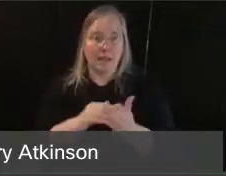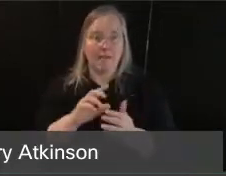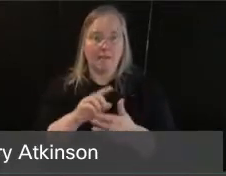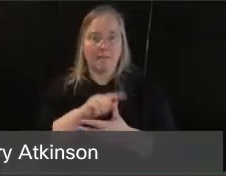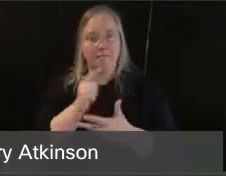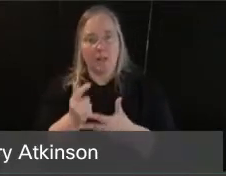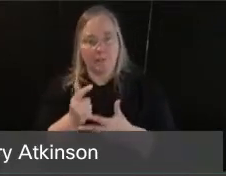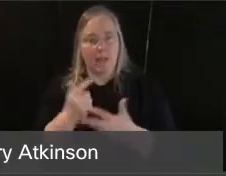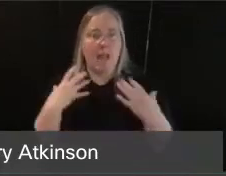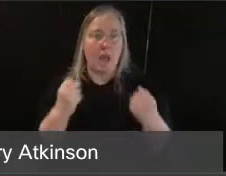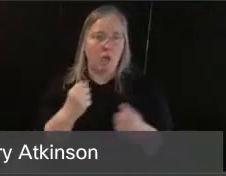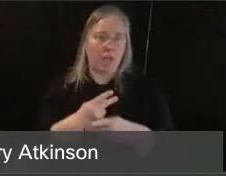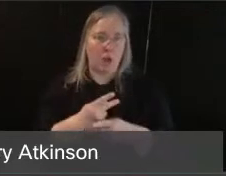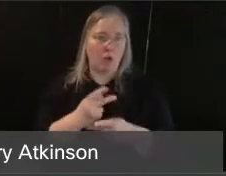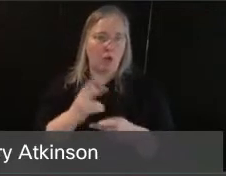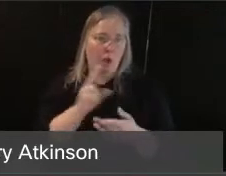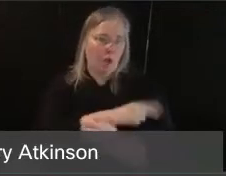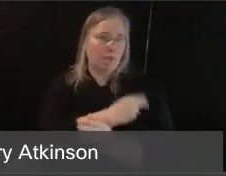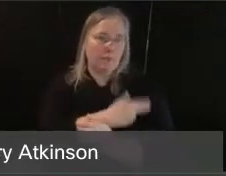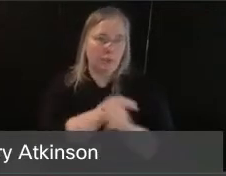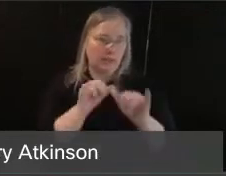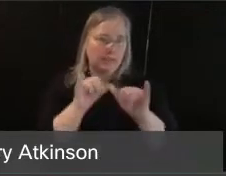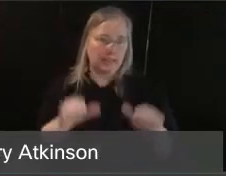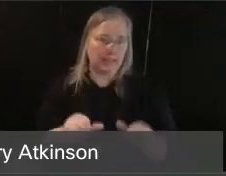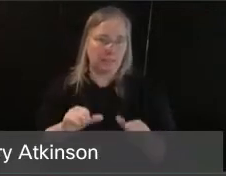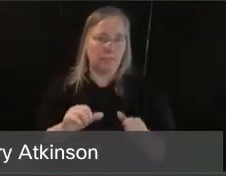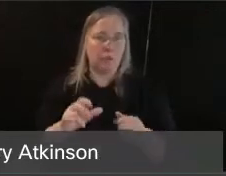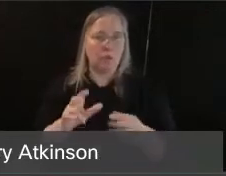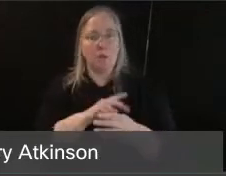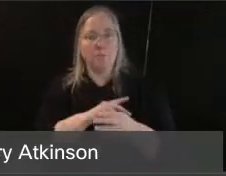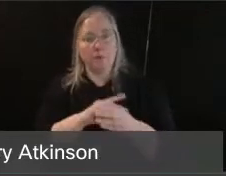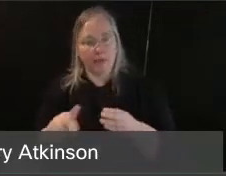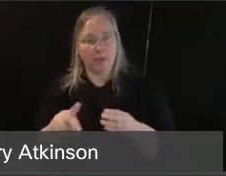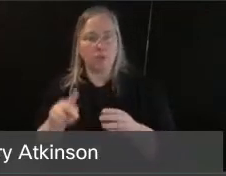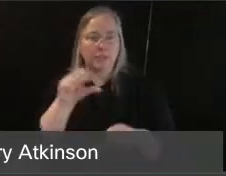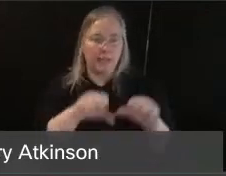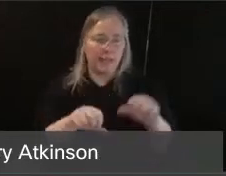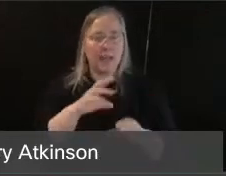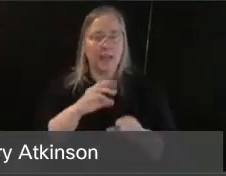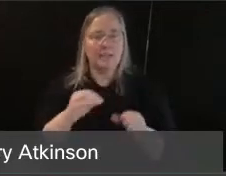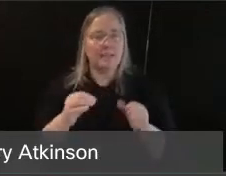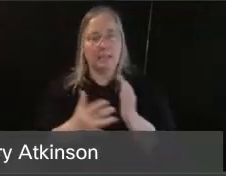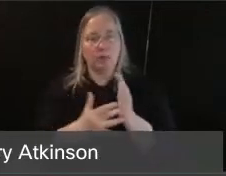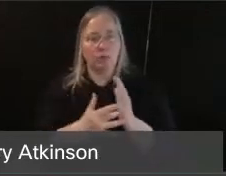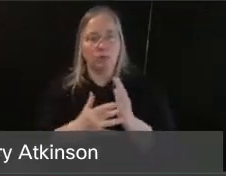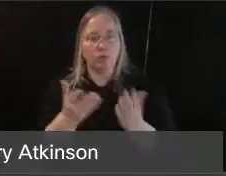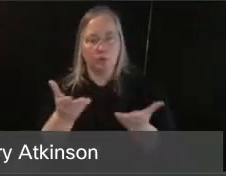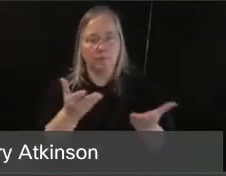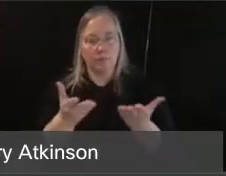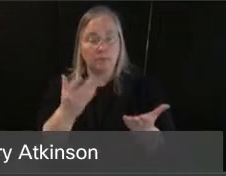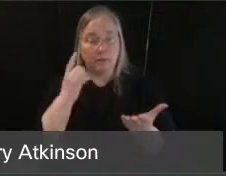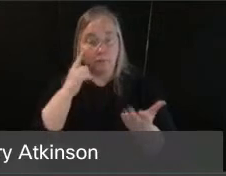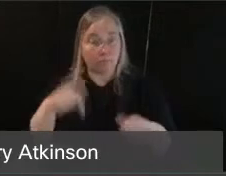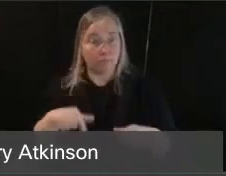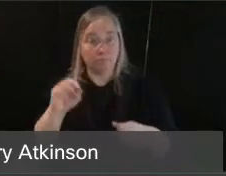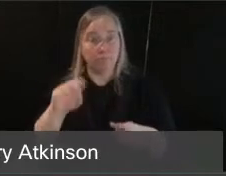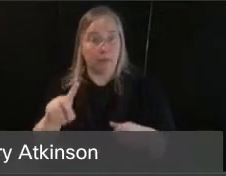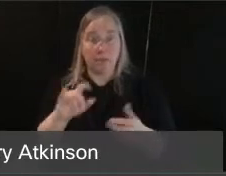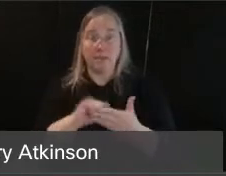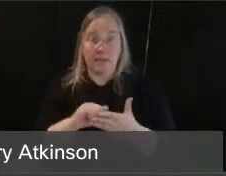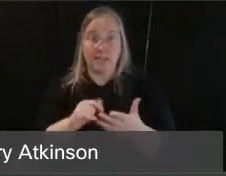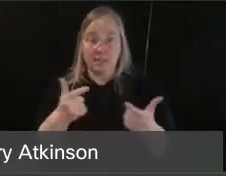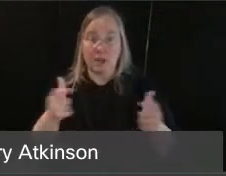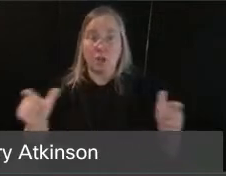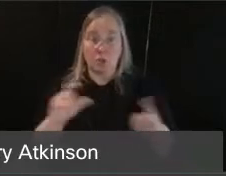healthcare, hospital systems, professional, scientific, and technical services. And this is for Maryland, a significant number